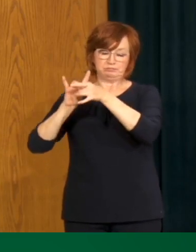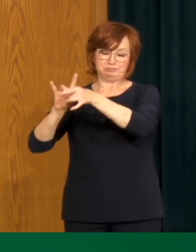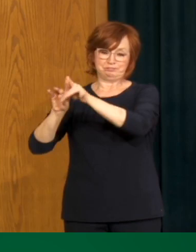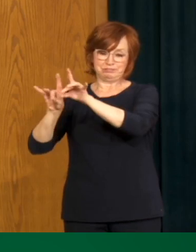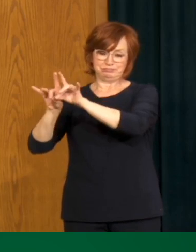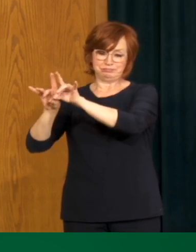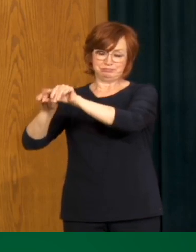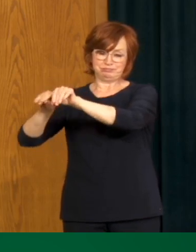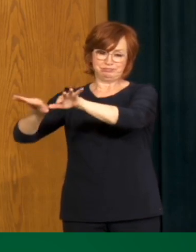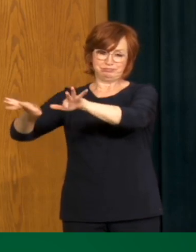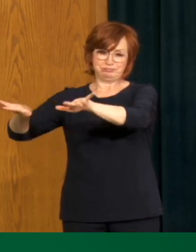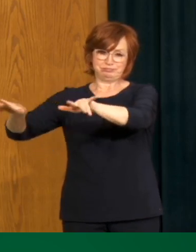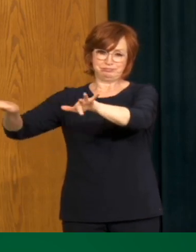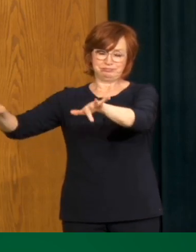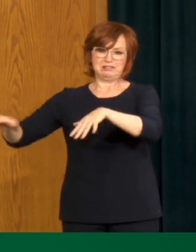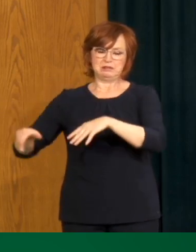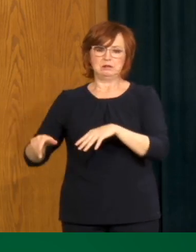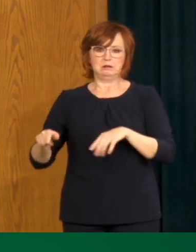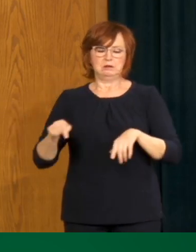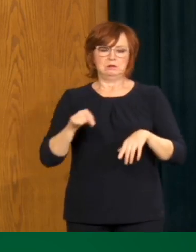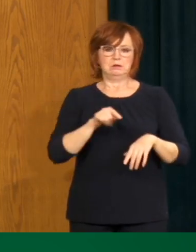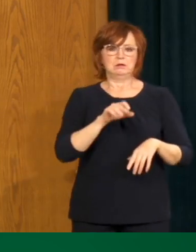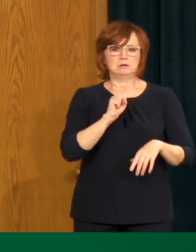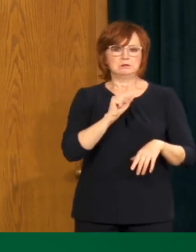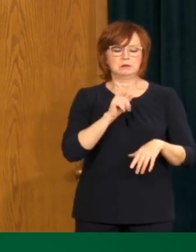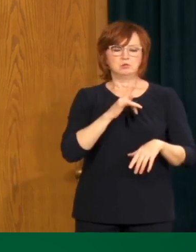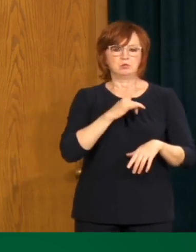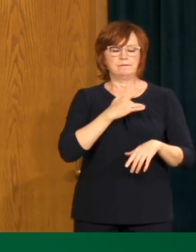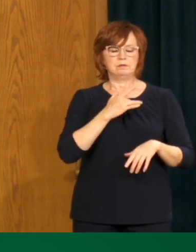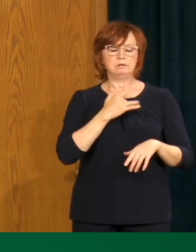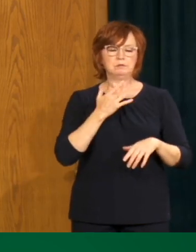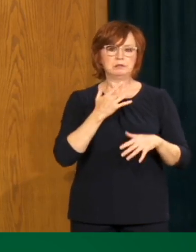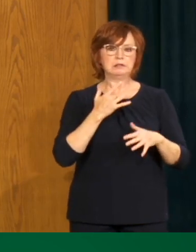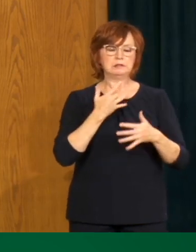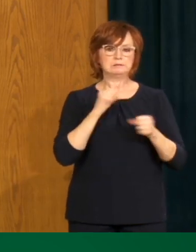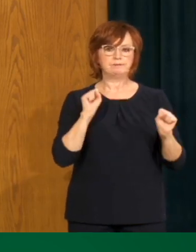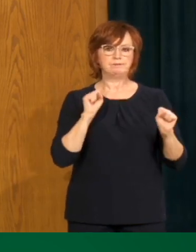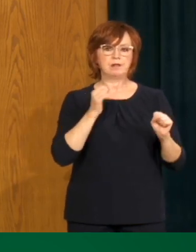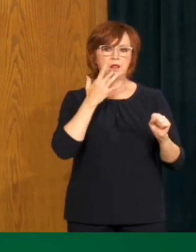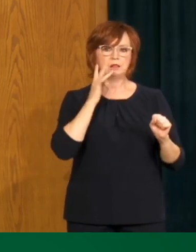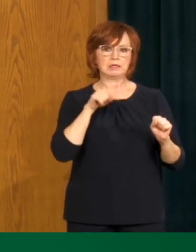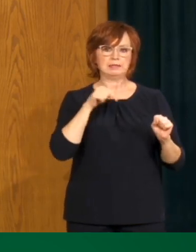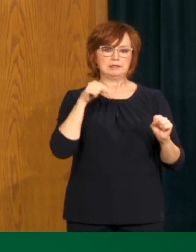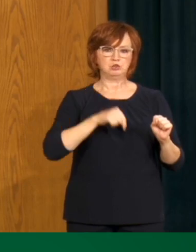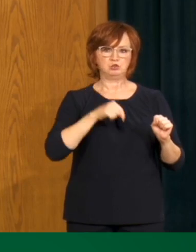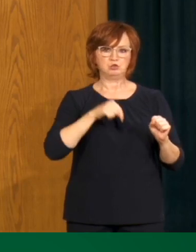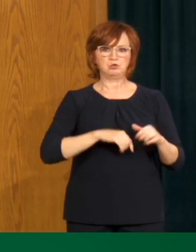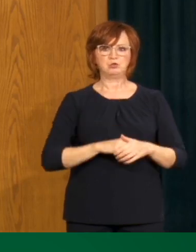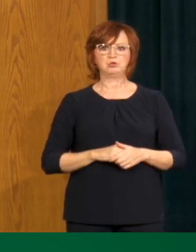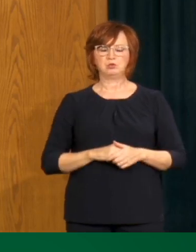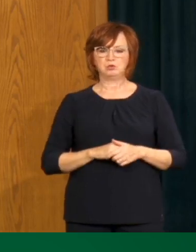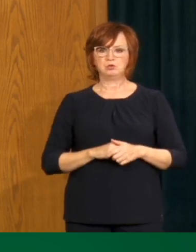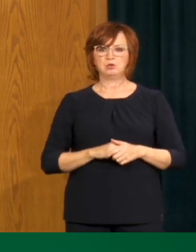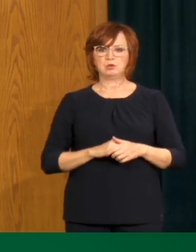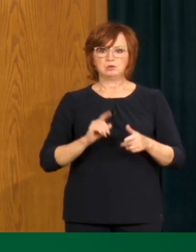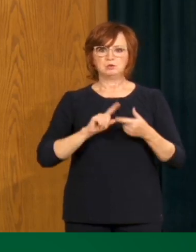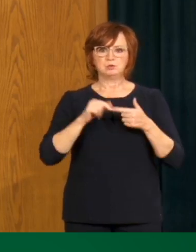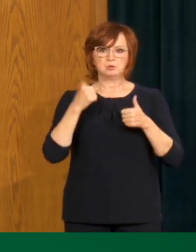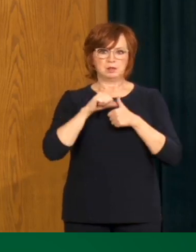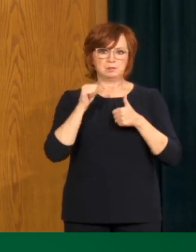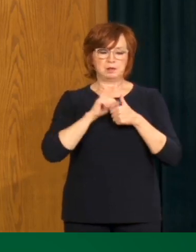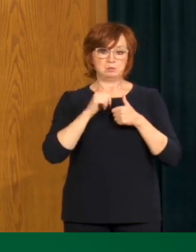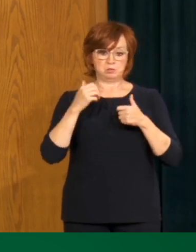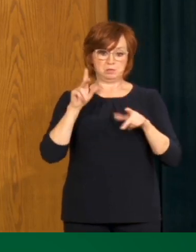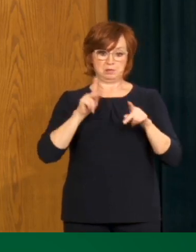in those long-term care homes, and there's no more opportune time for us to thank the individuals that are taking care of our